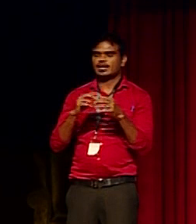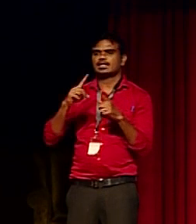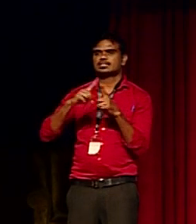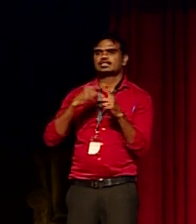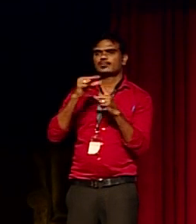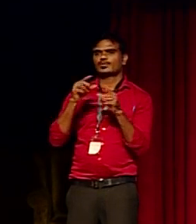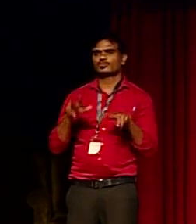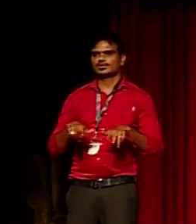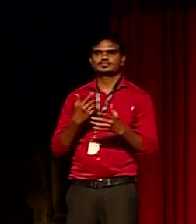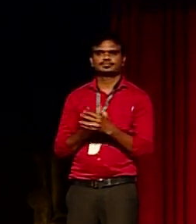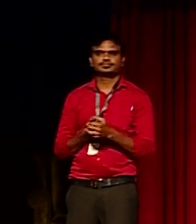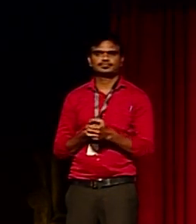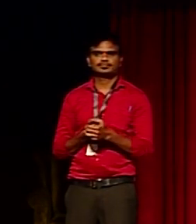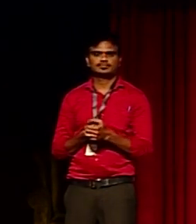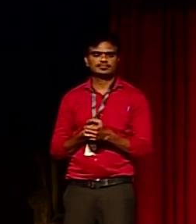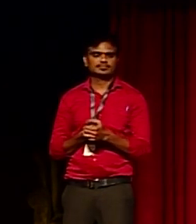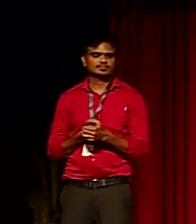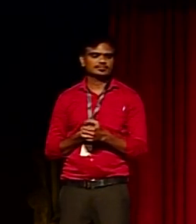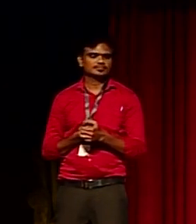Jaipur foot.